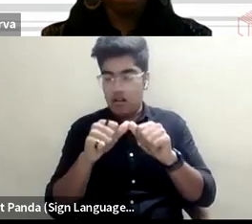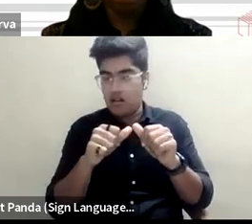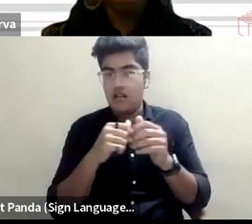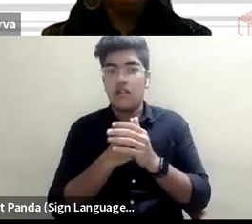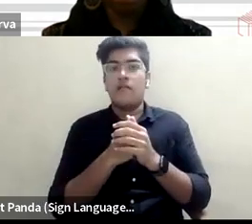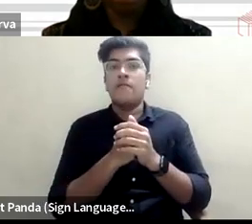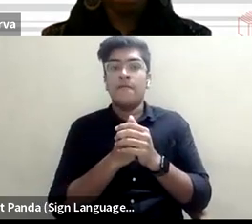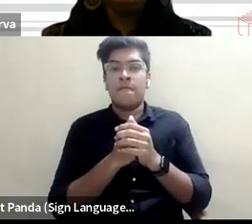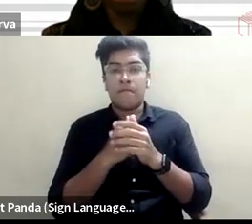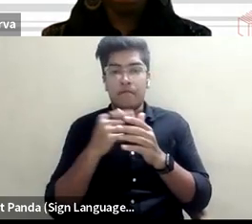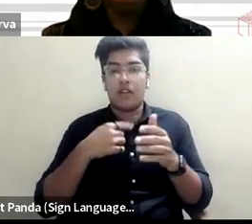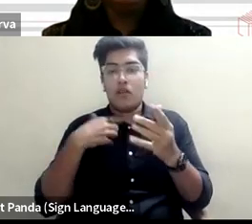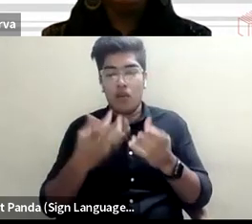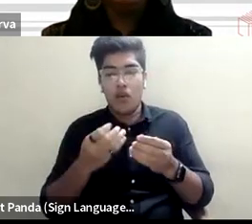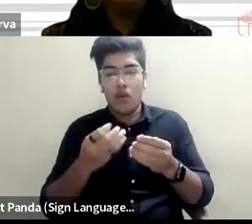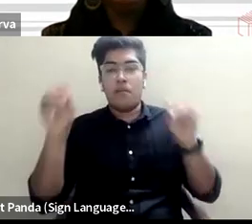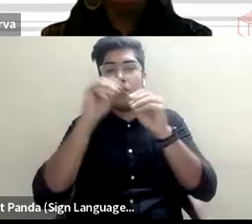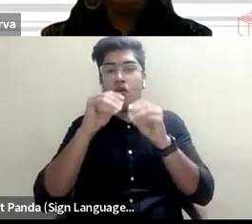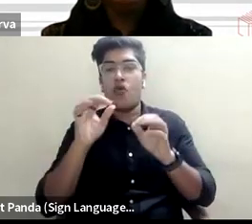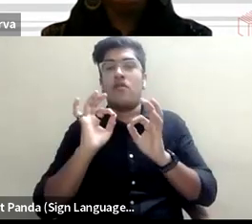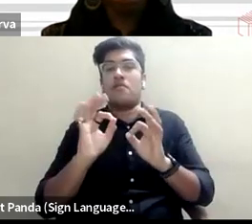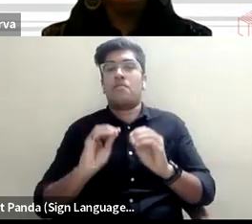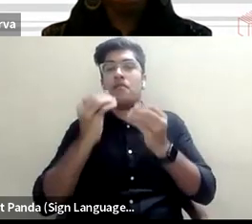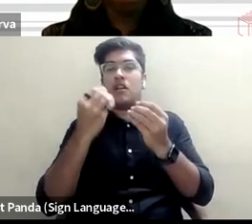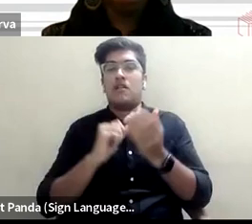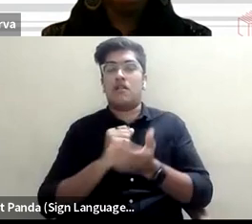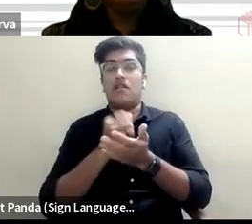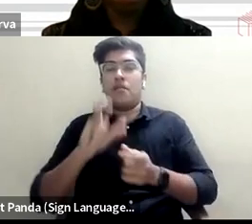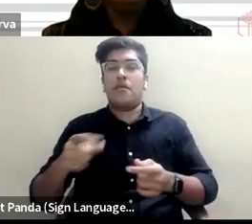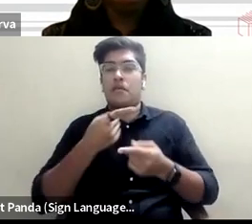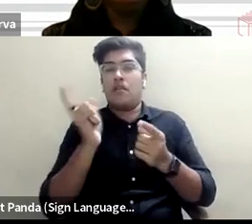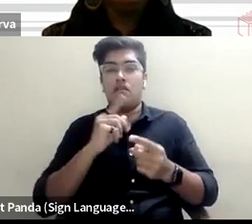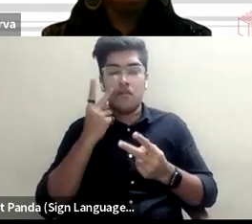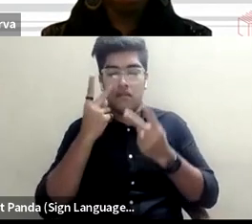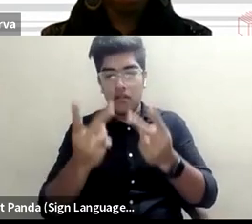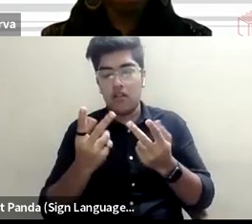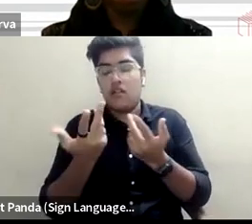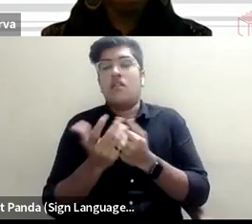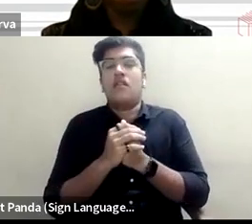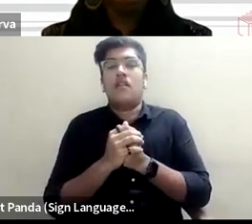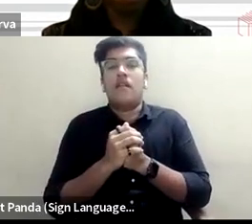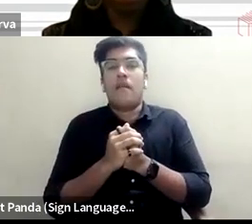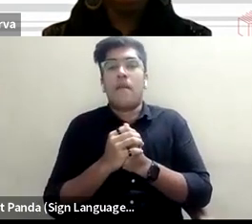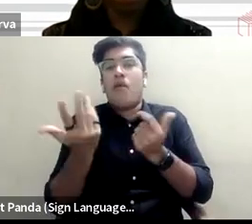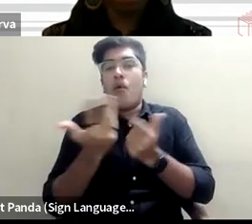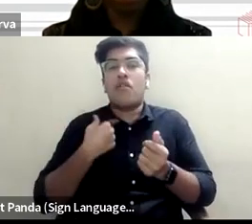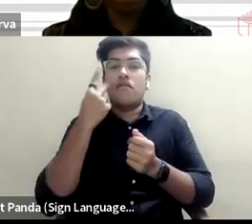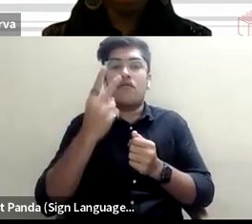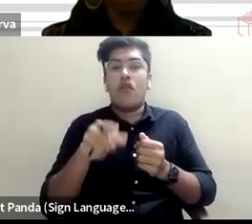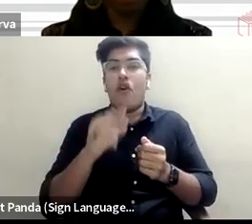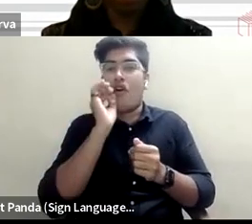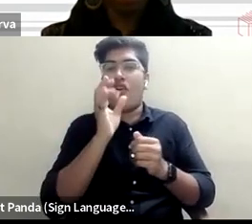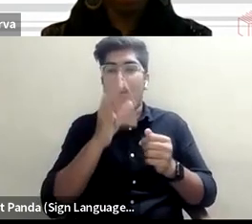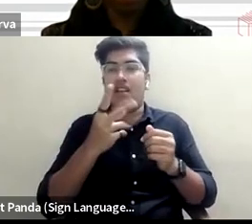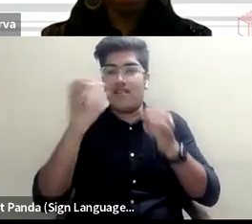it to also make it more relevant, and also, customize it based on what we saw from the orders, etc.